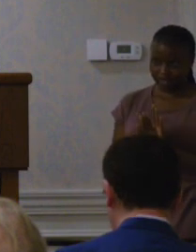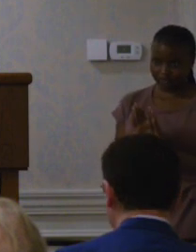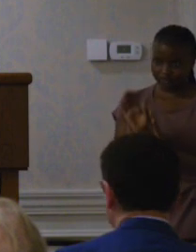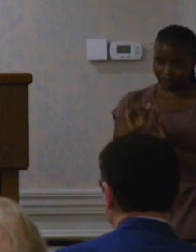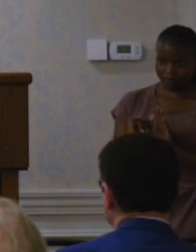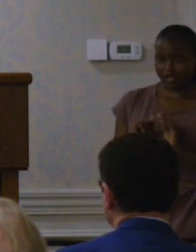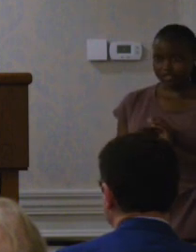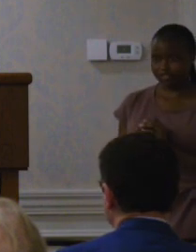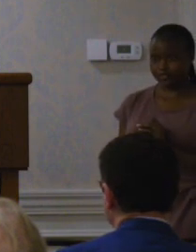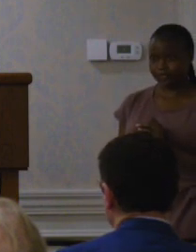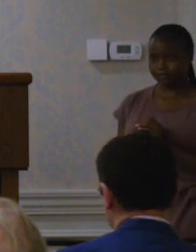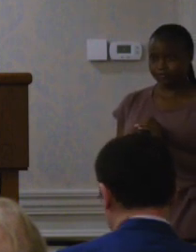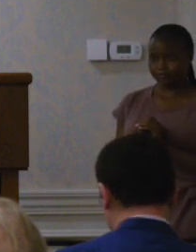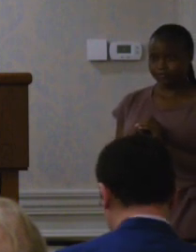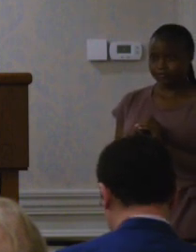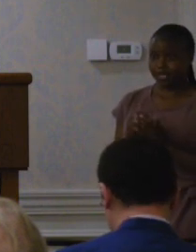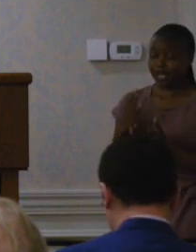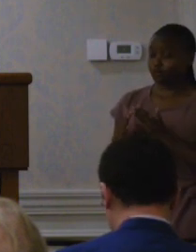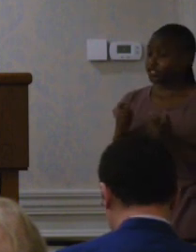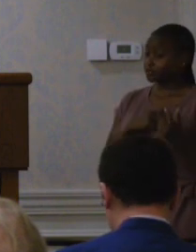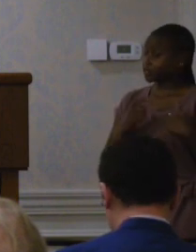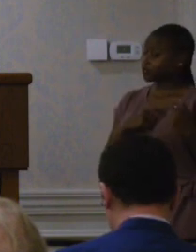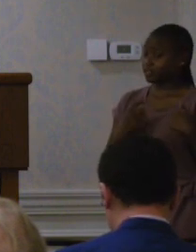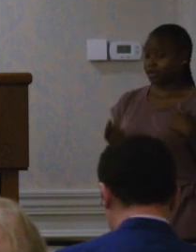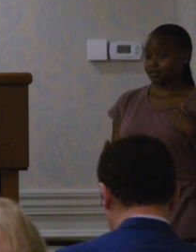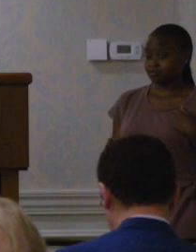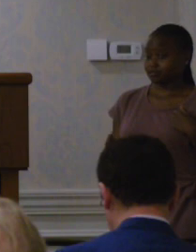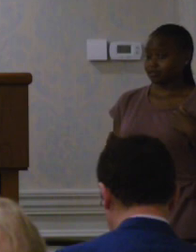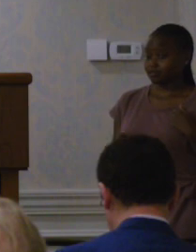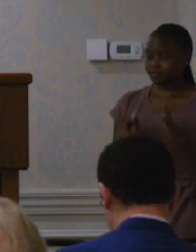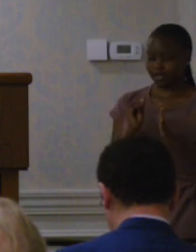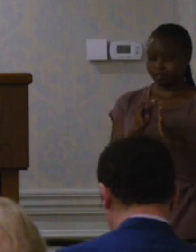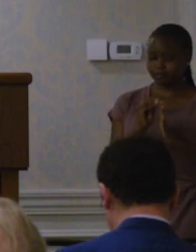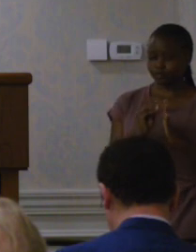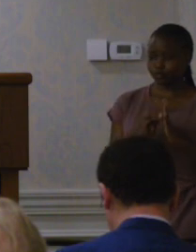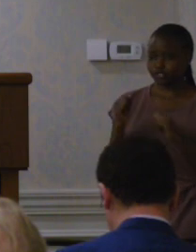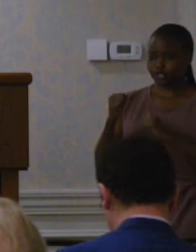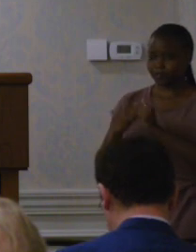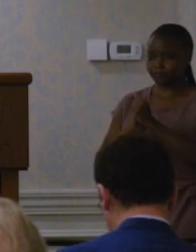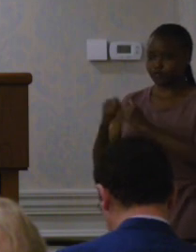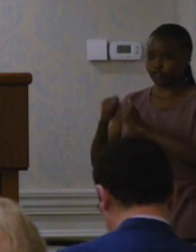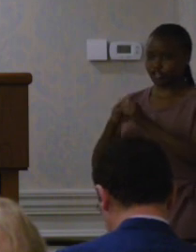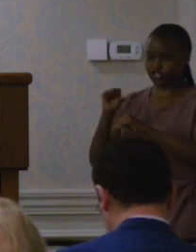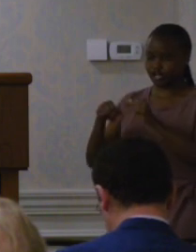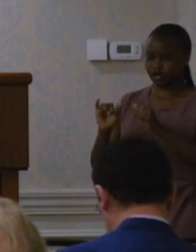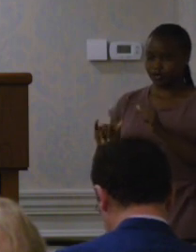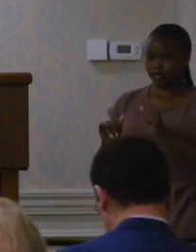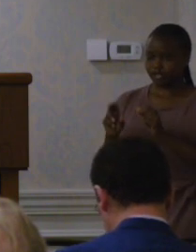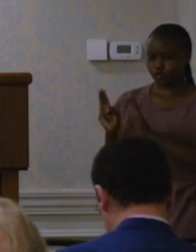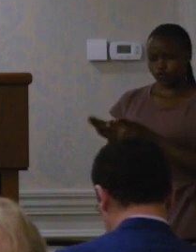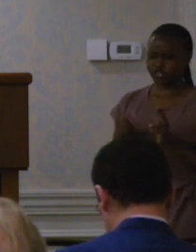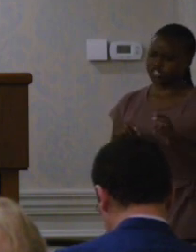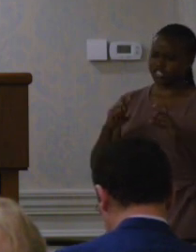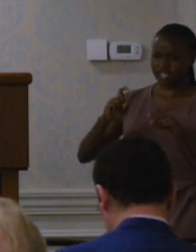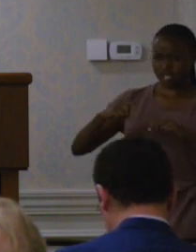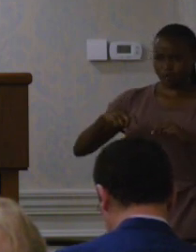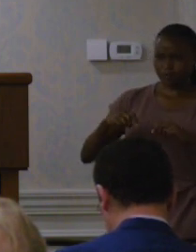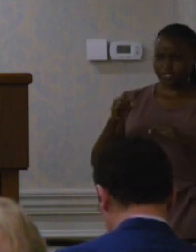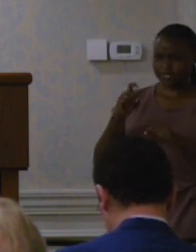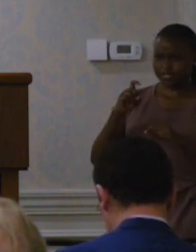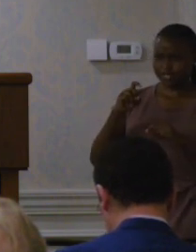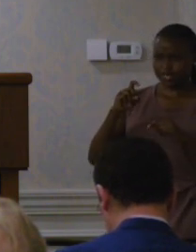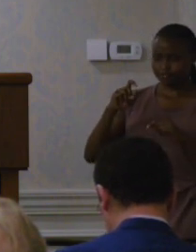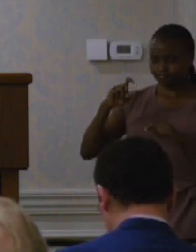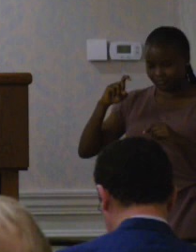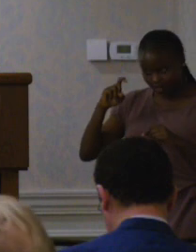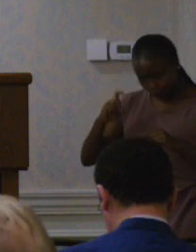it. I would just be concerned, and then sort of putting some, structure around it. Obviously, there are requirements that they'll meet, and maybe